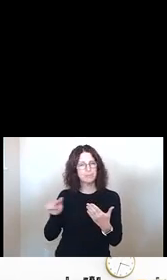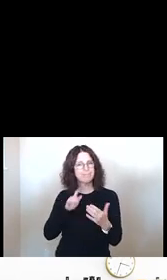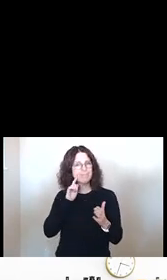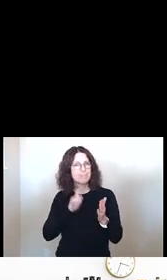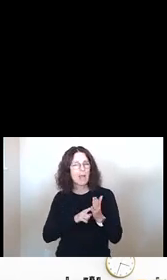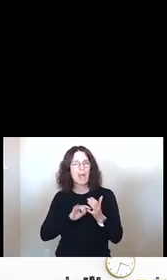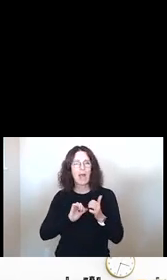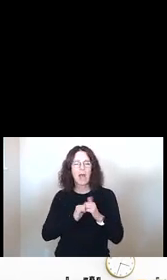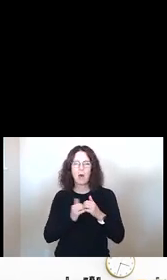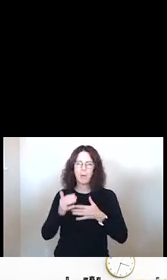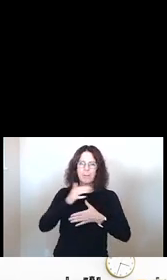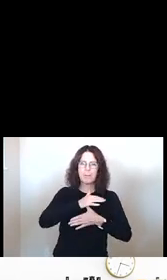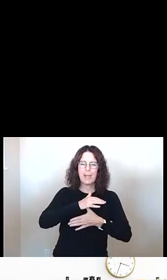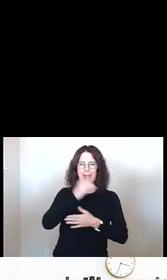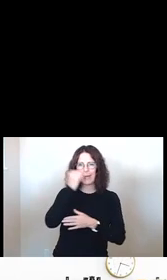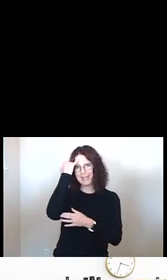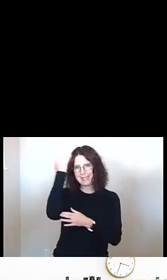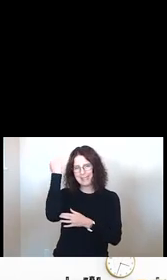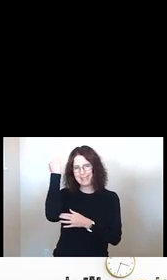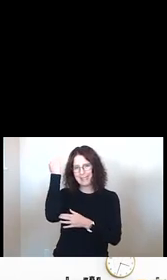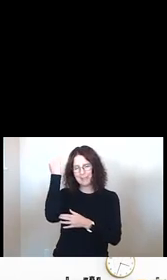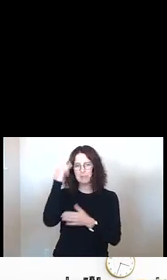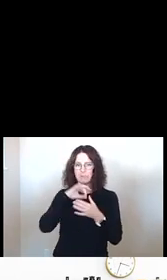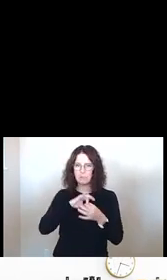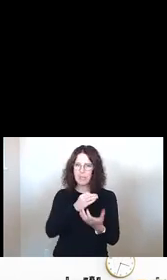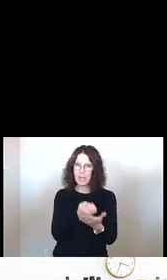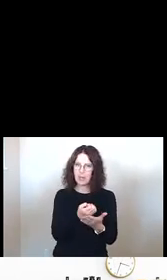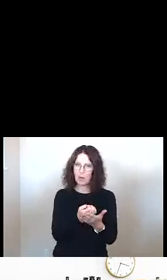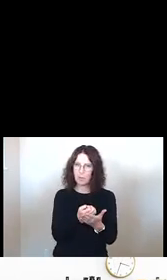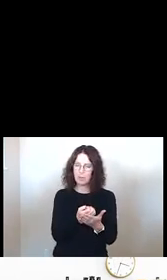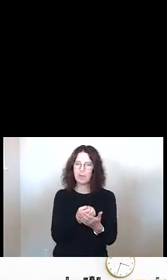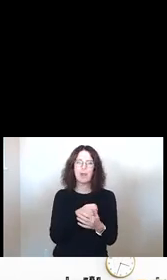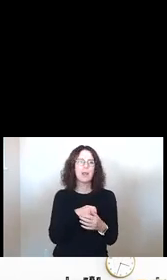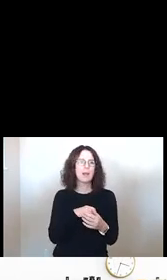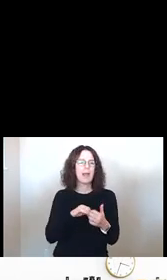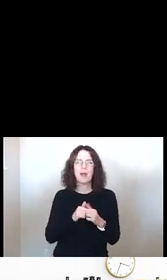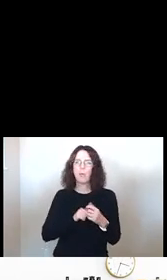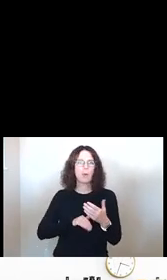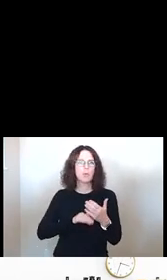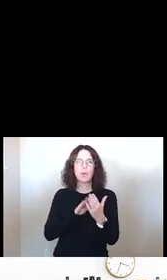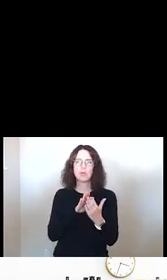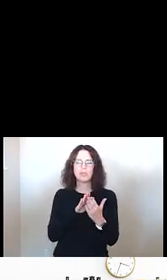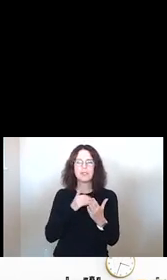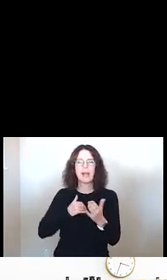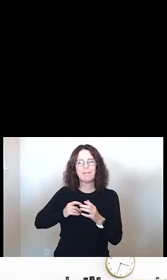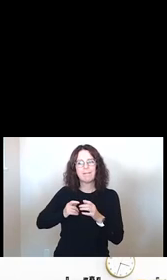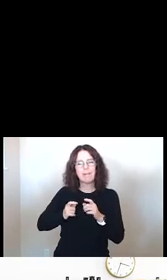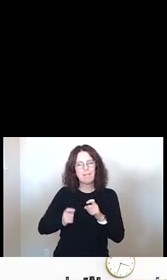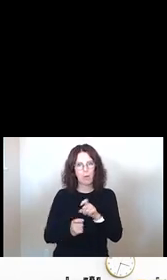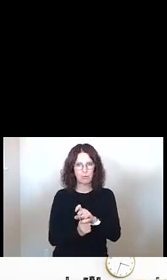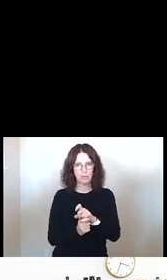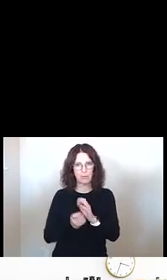main ideas in economics and approaches have evolved over time.